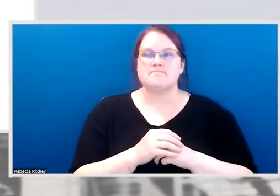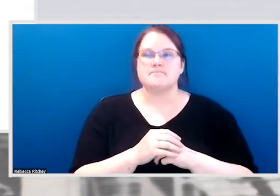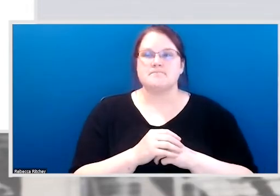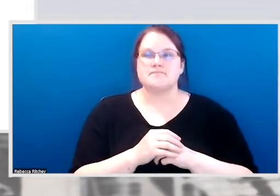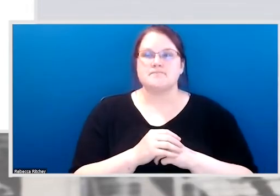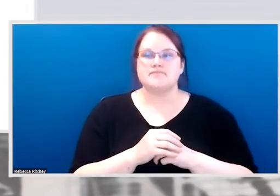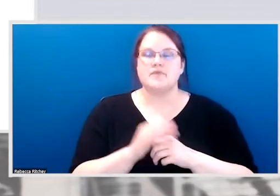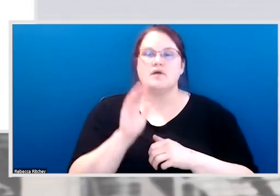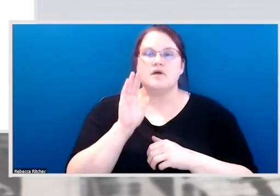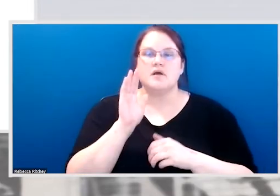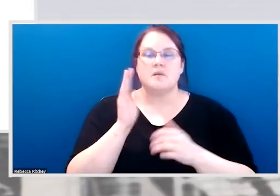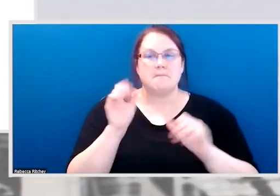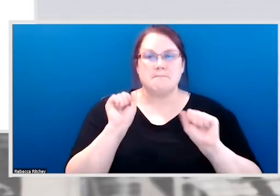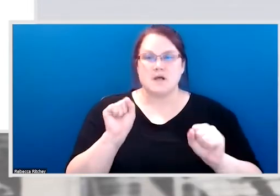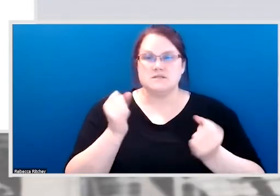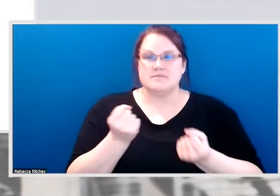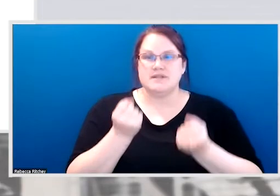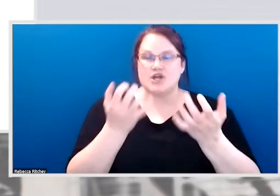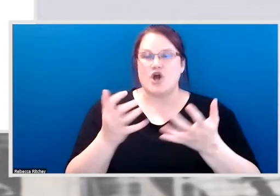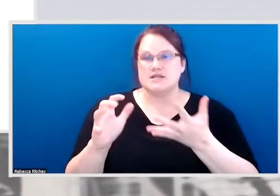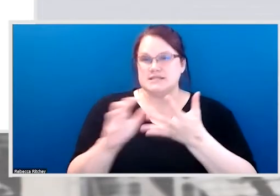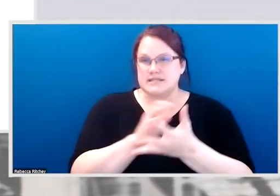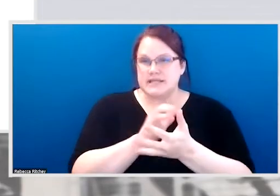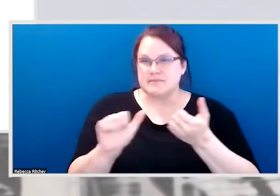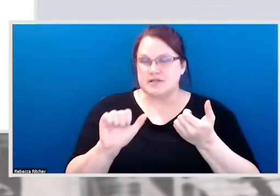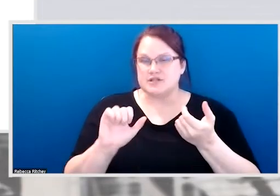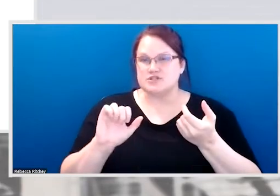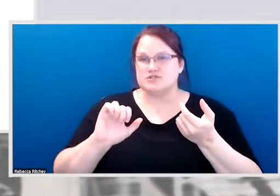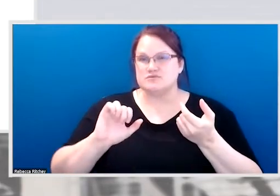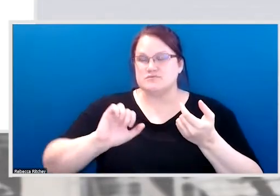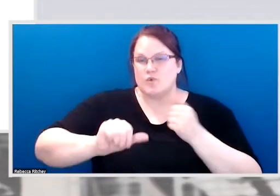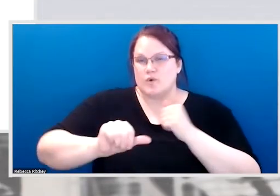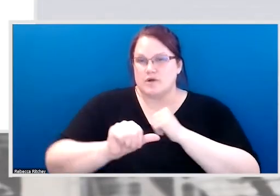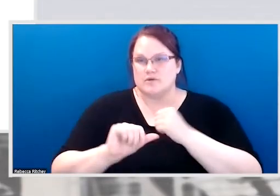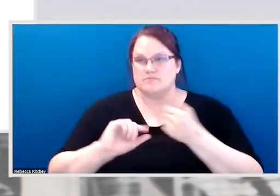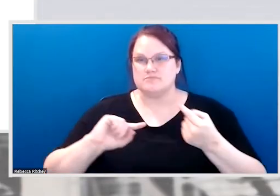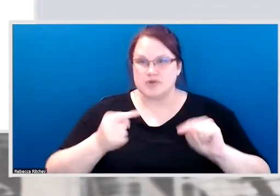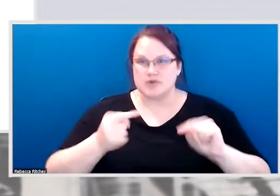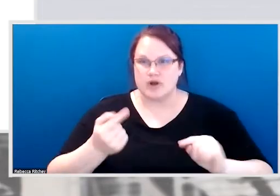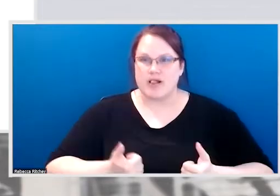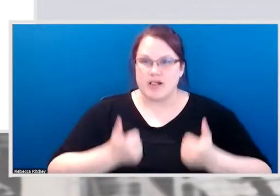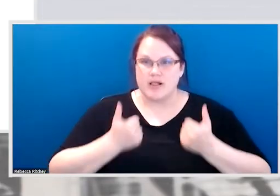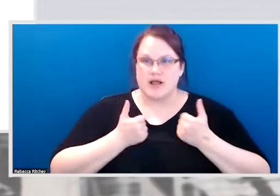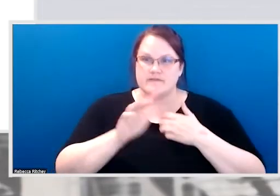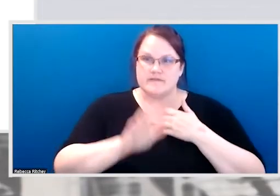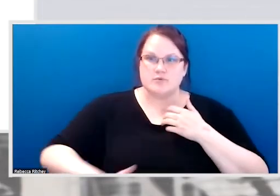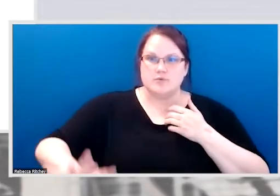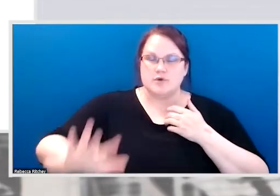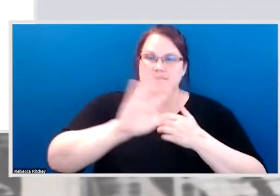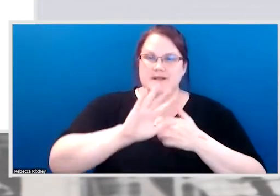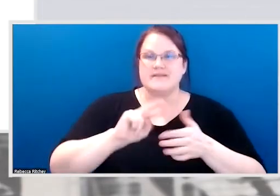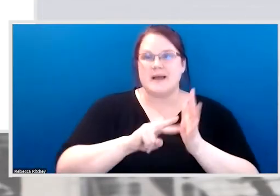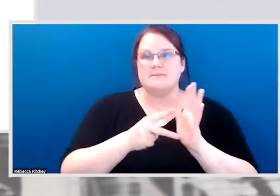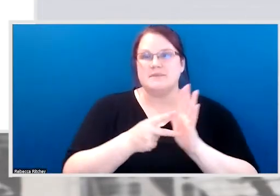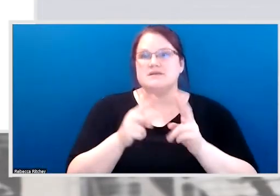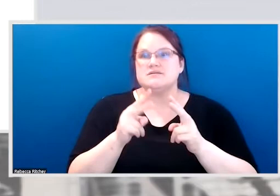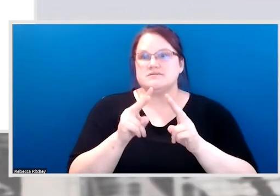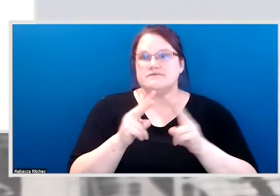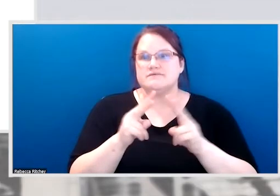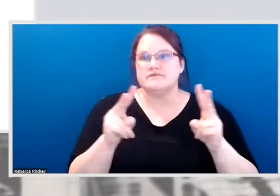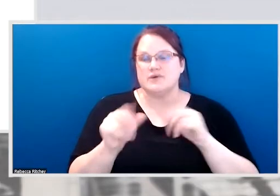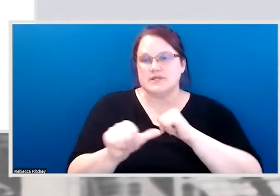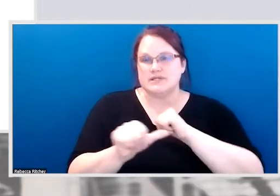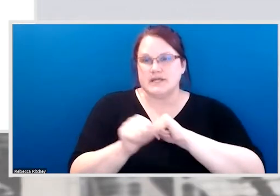that's going to cause damage or harm to life or property, meaning that's the meaning of eminently dangerous. And if so,